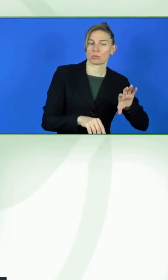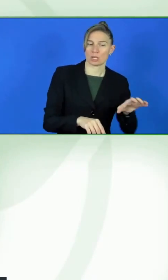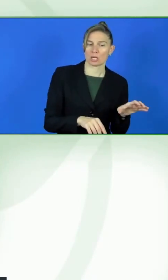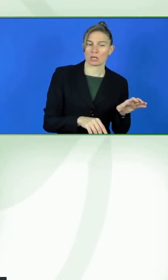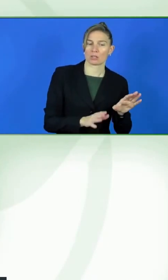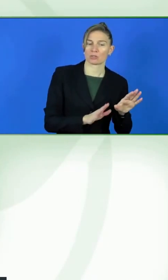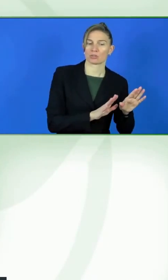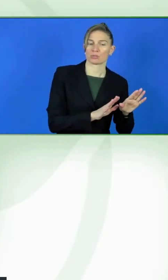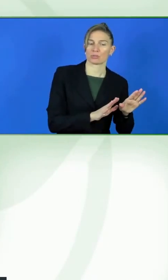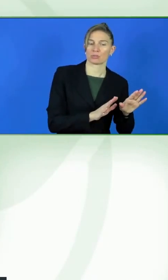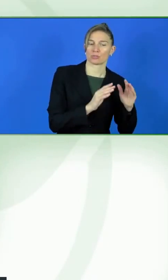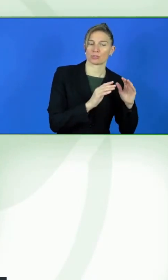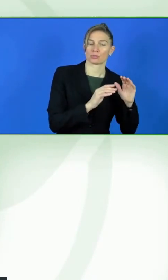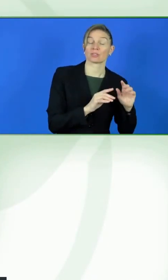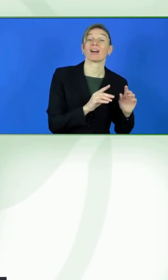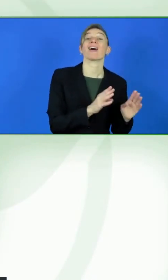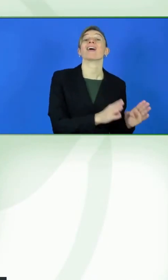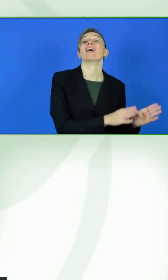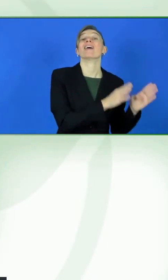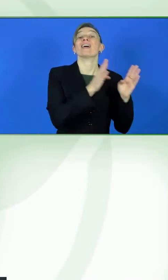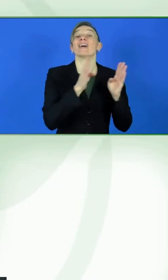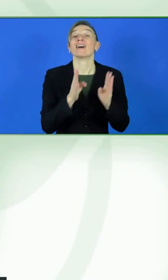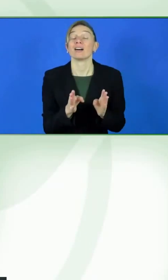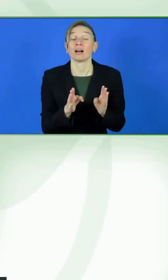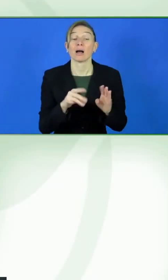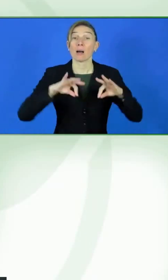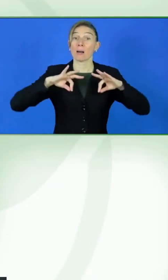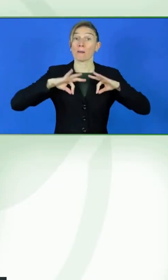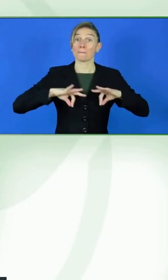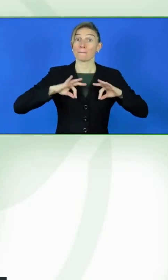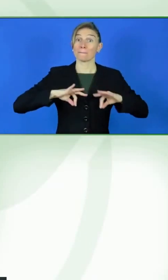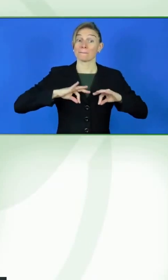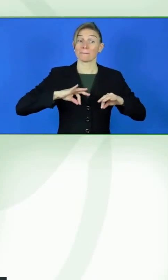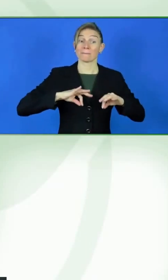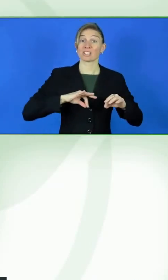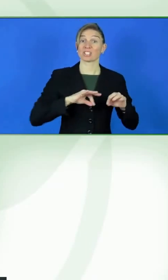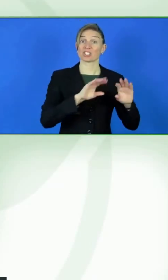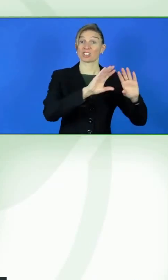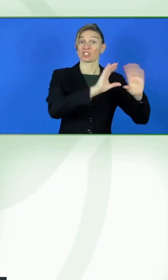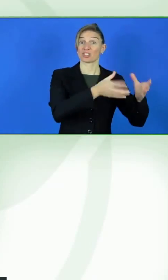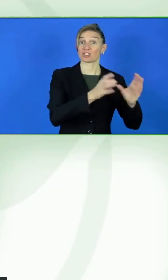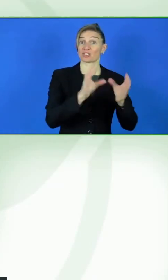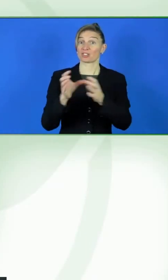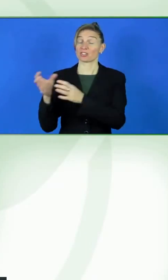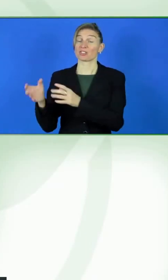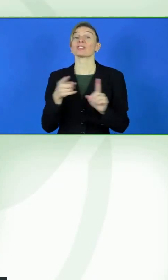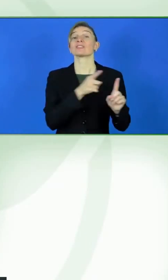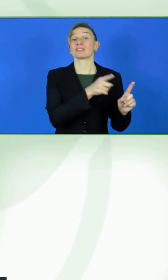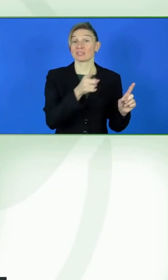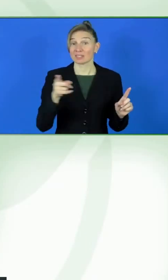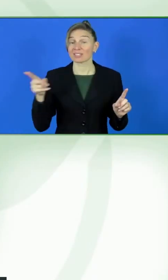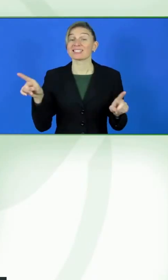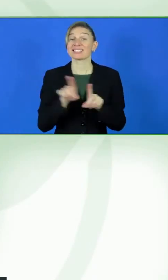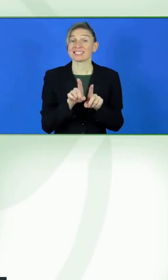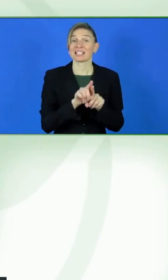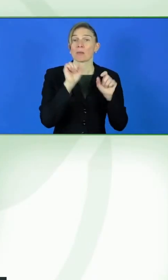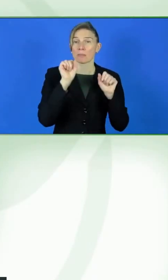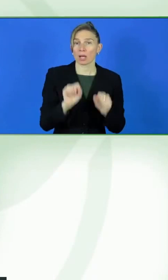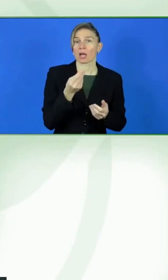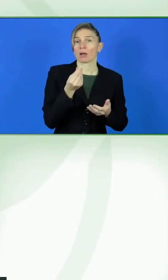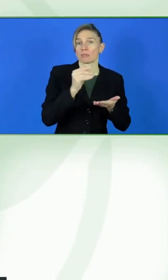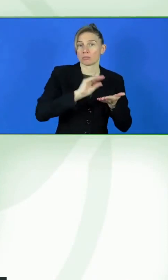every minister should be able to fund also this service in order to